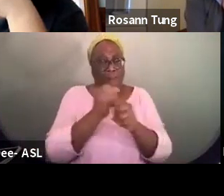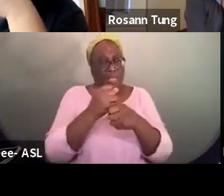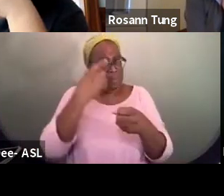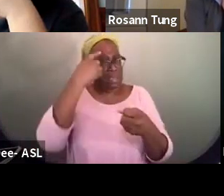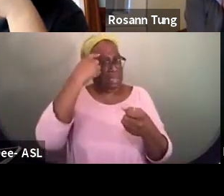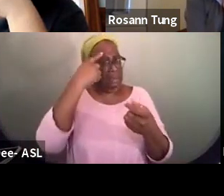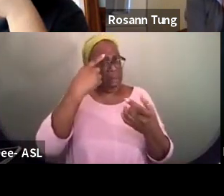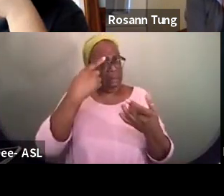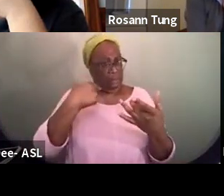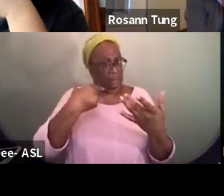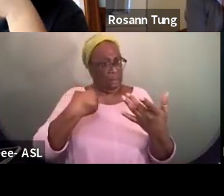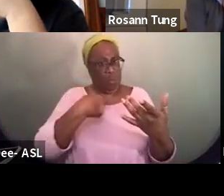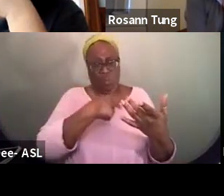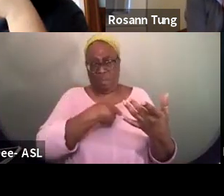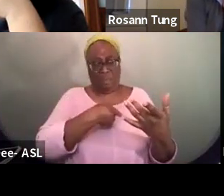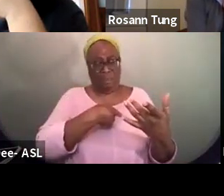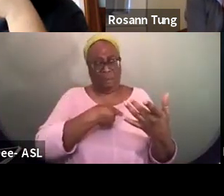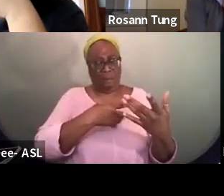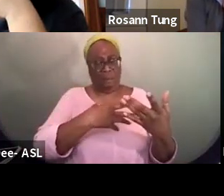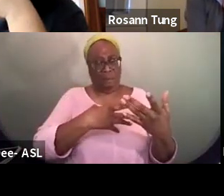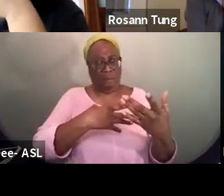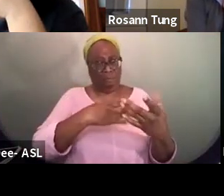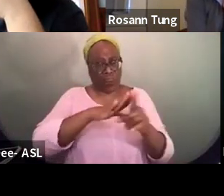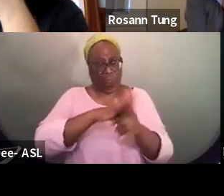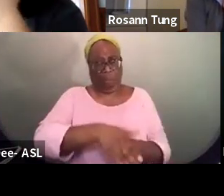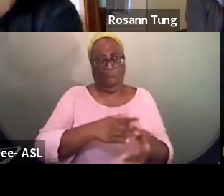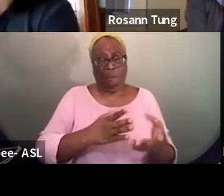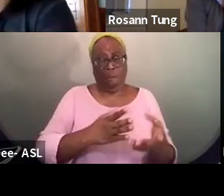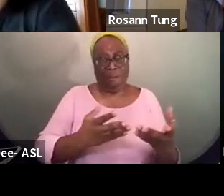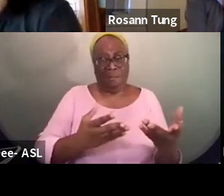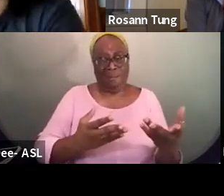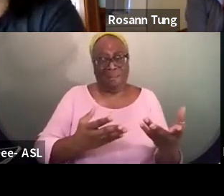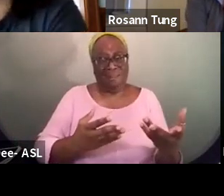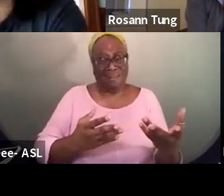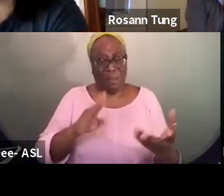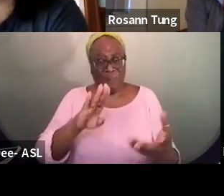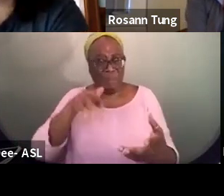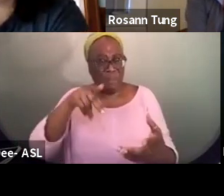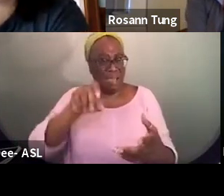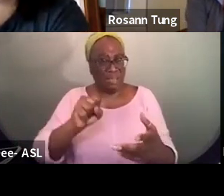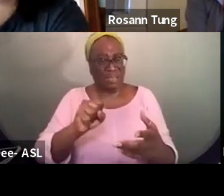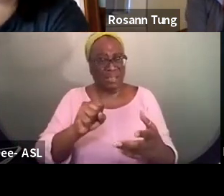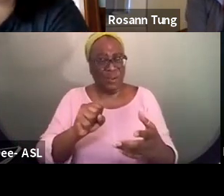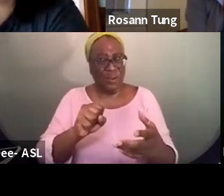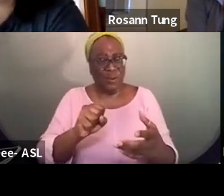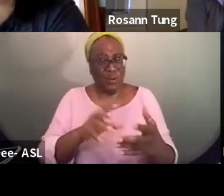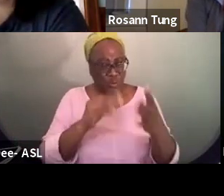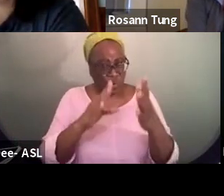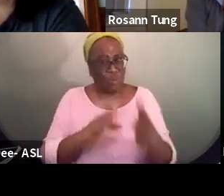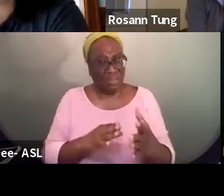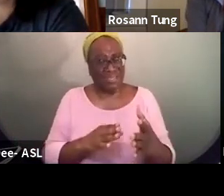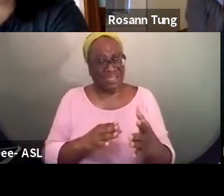a disadvantage in measuring them against their peers. And if anything, our job is to make